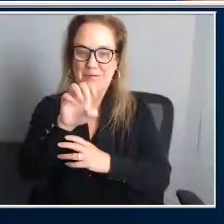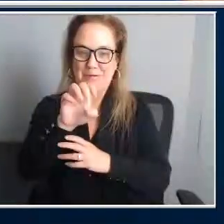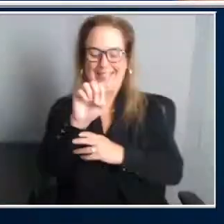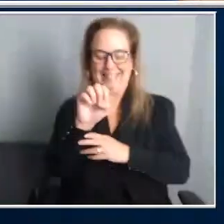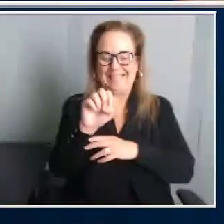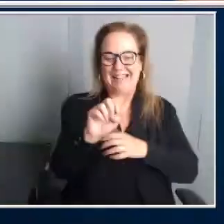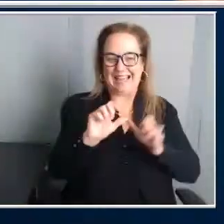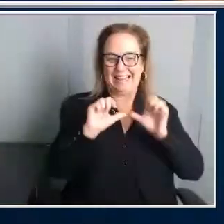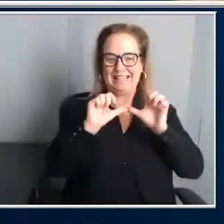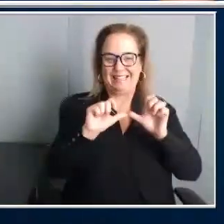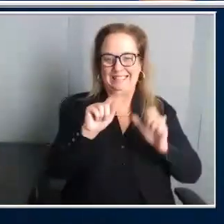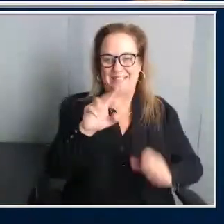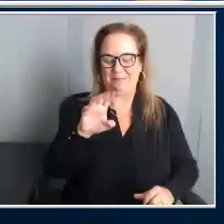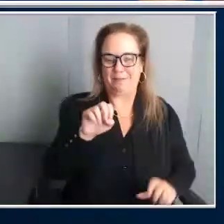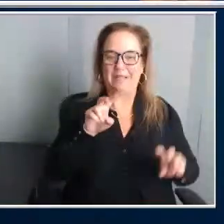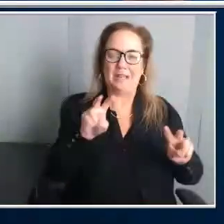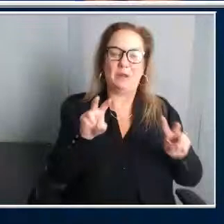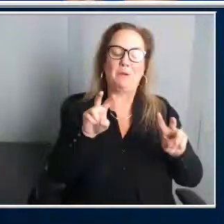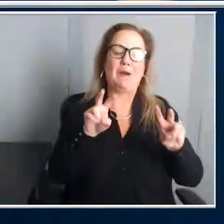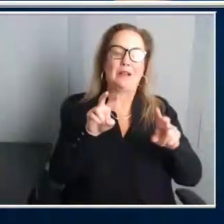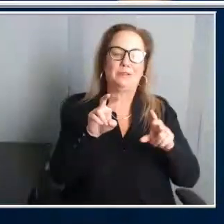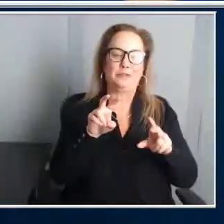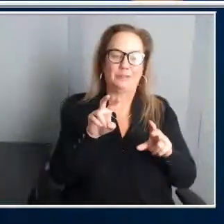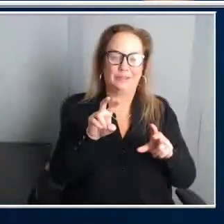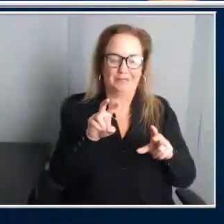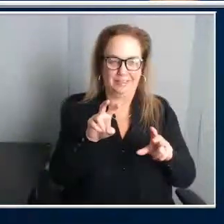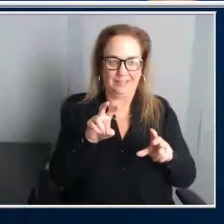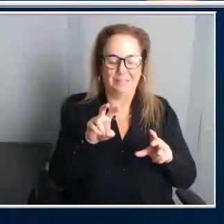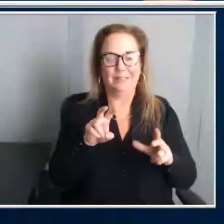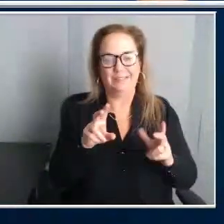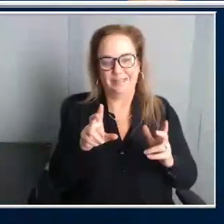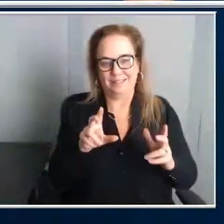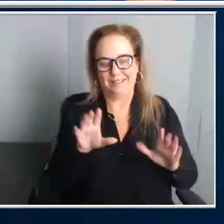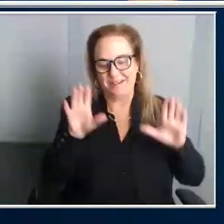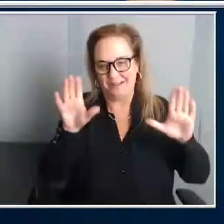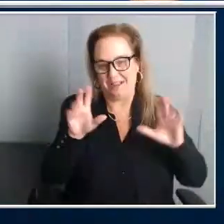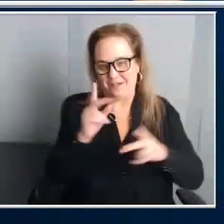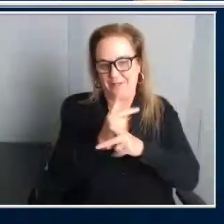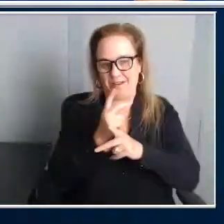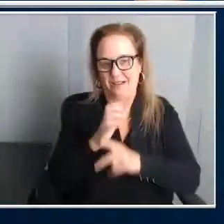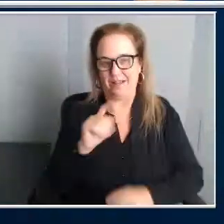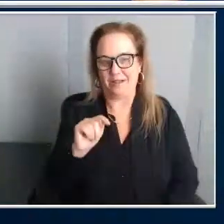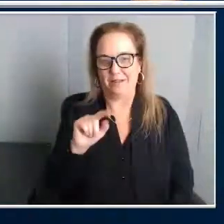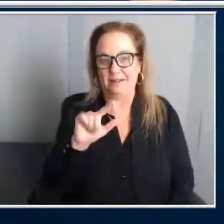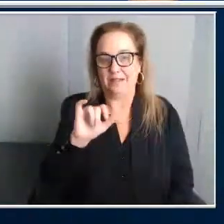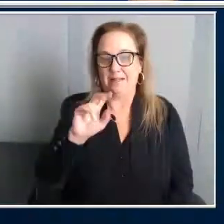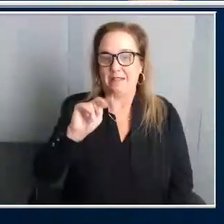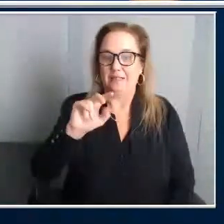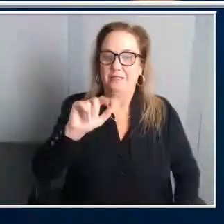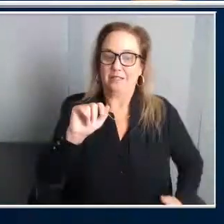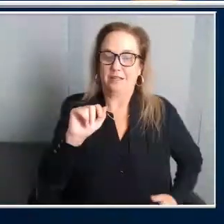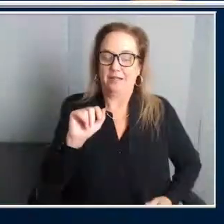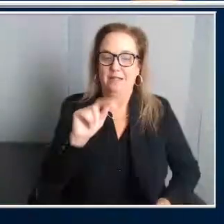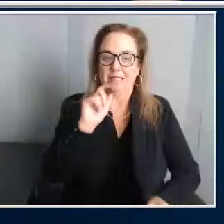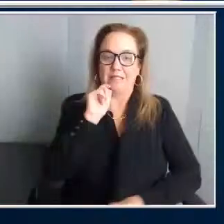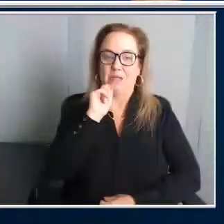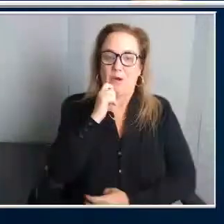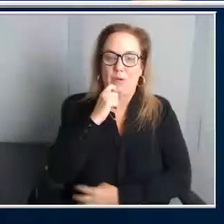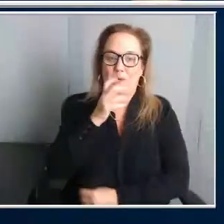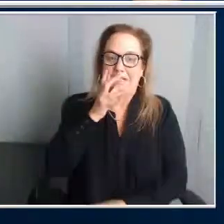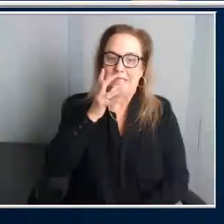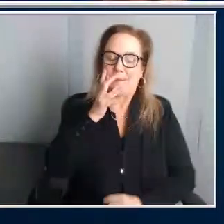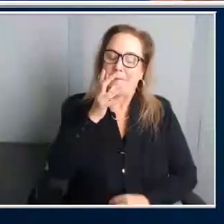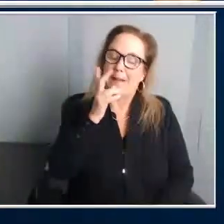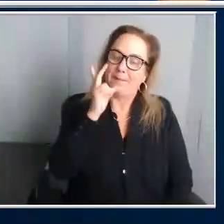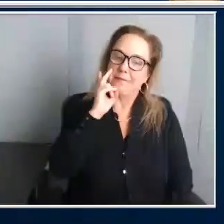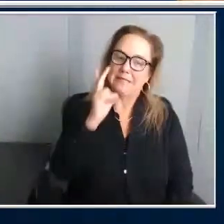tube. I think he watched enough what That's the other kids awesome. are doing. He figured out how to do it. But, So Gina, this must be so cool as a mom to